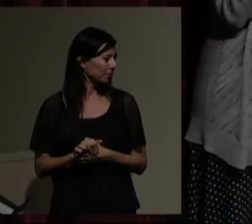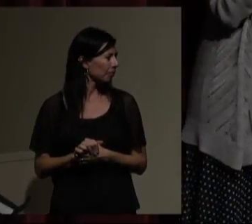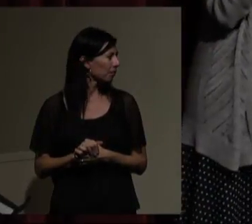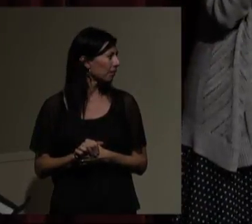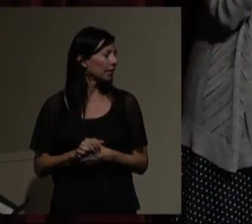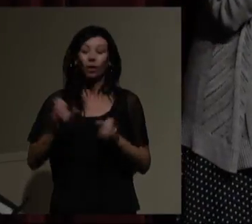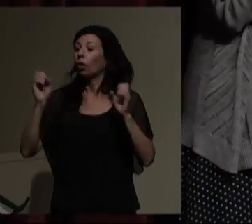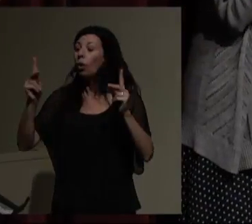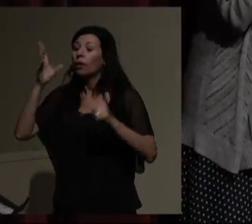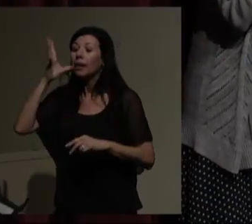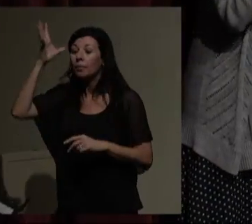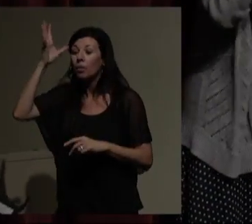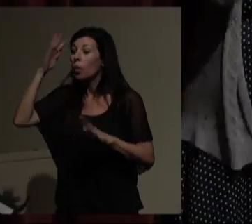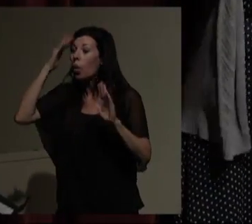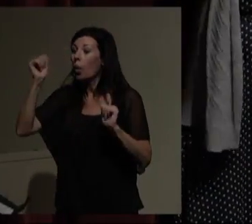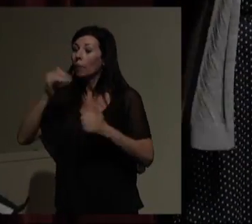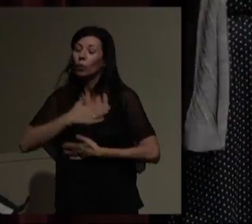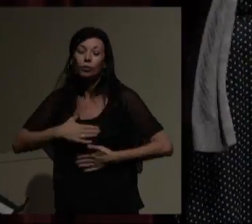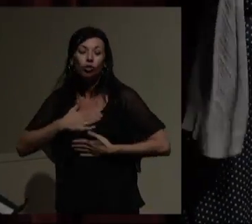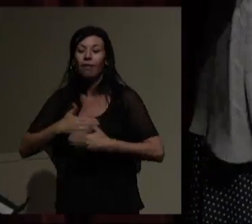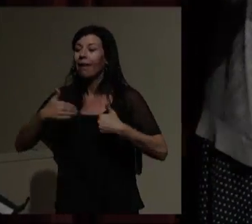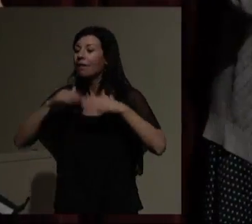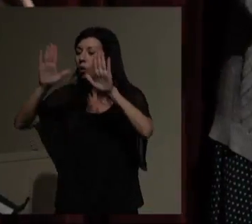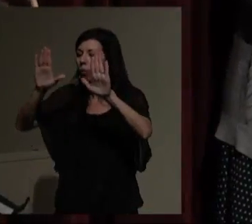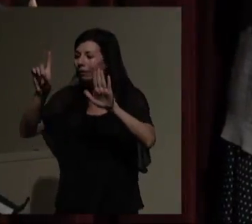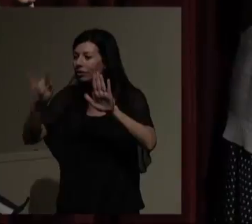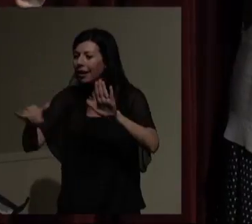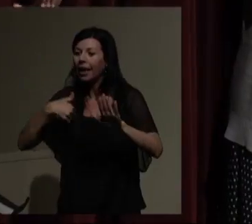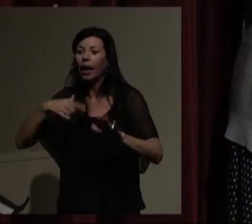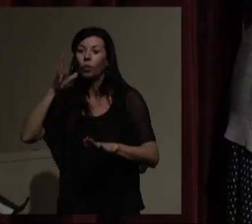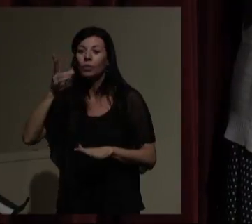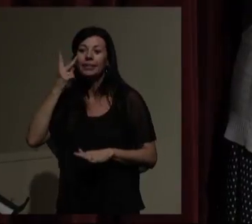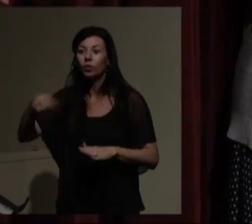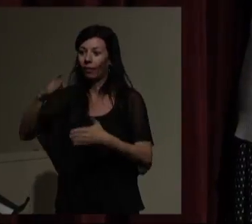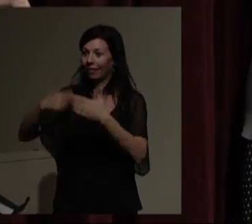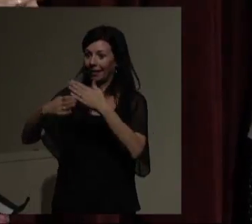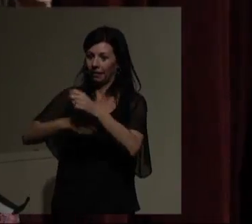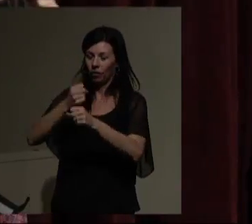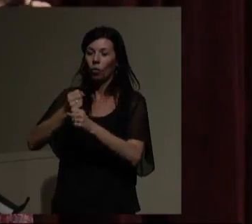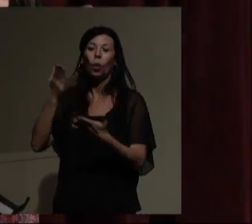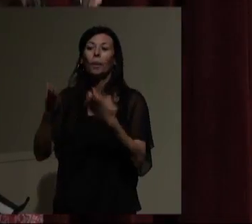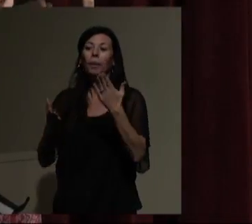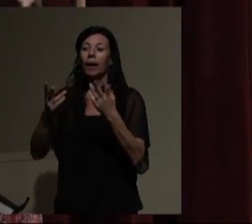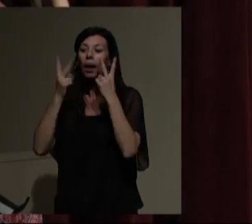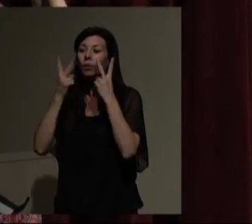Okay, parents, I hope you enjoyed. Have a wonderful day, and I'll see you at the end of the year, or maybe